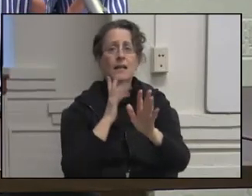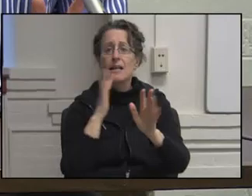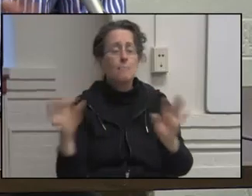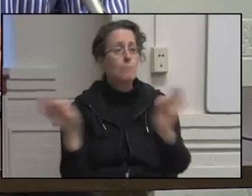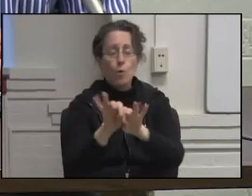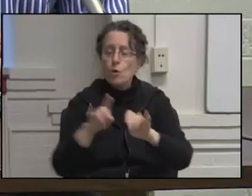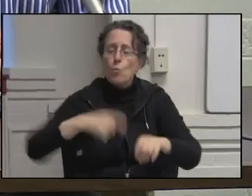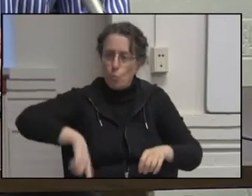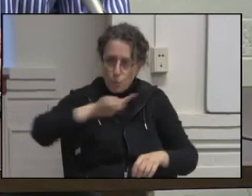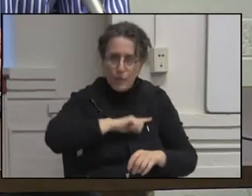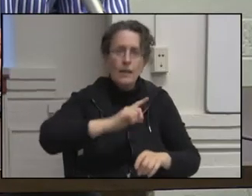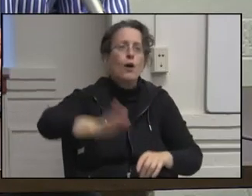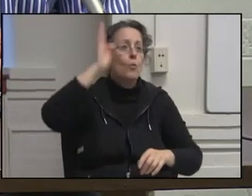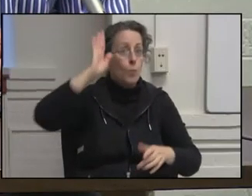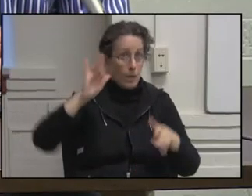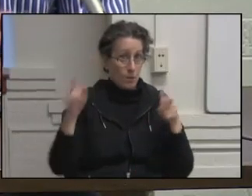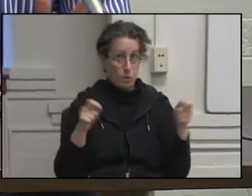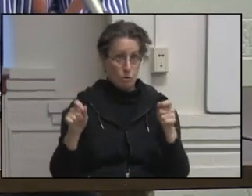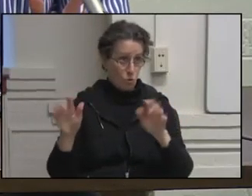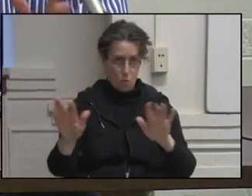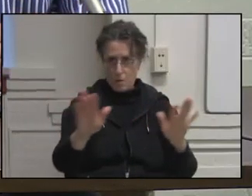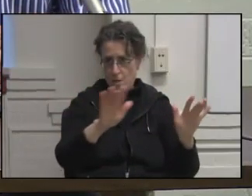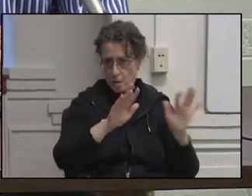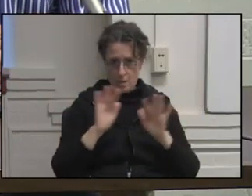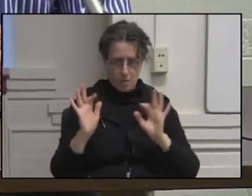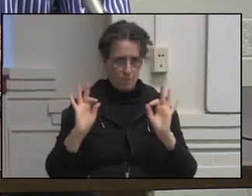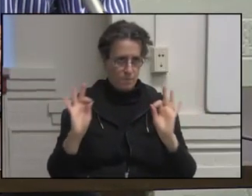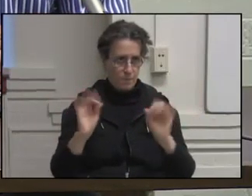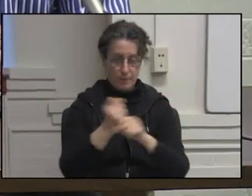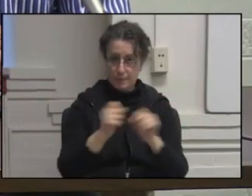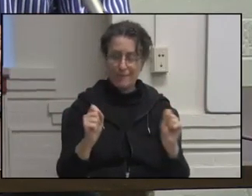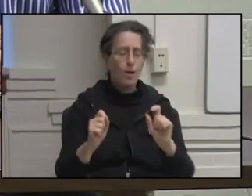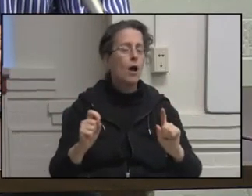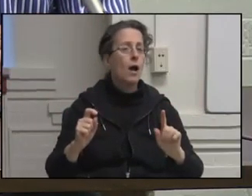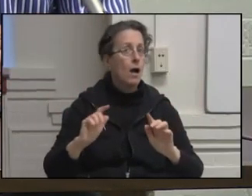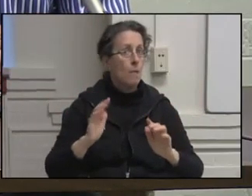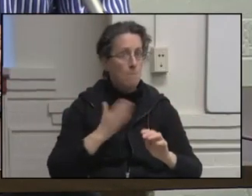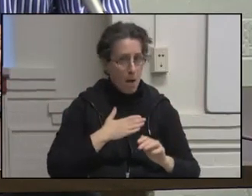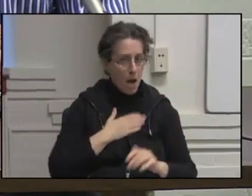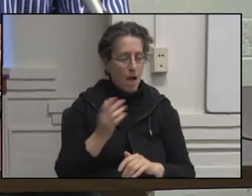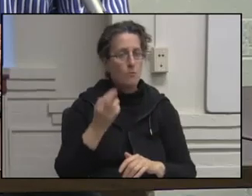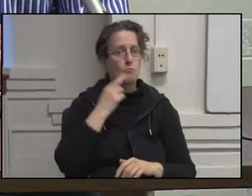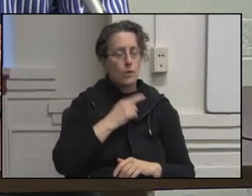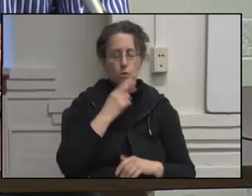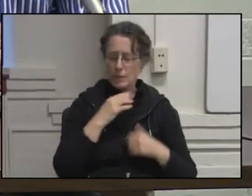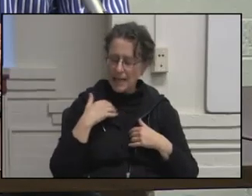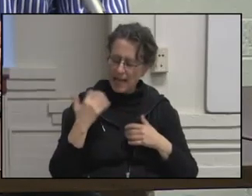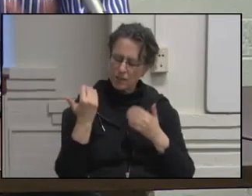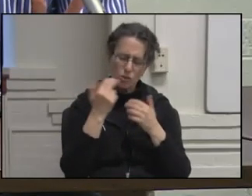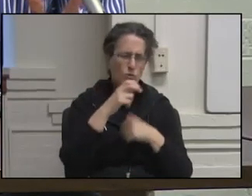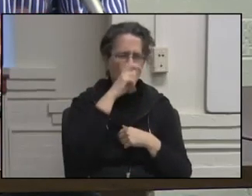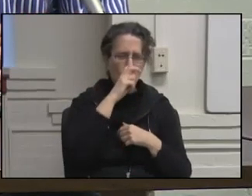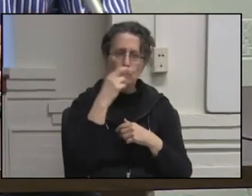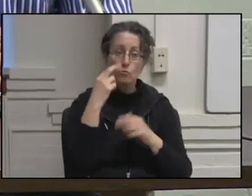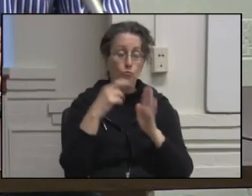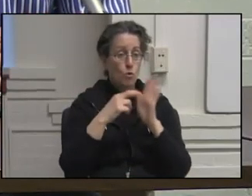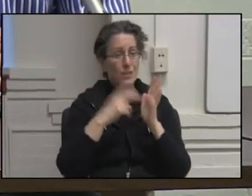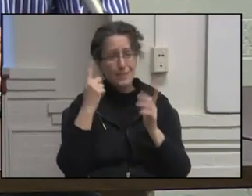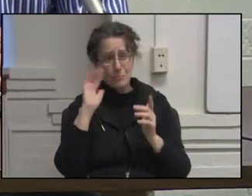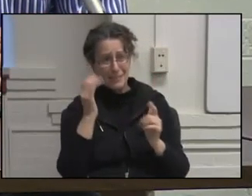total control of that process all along. So we have very strict laws about you know, shutting people off at the restaurant if they've had too much.